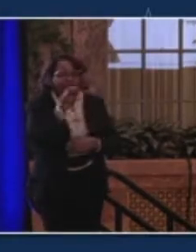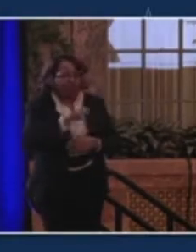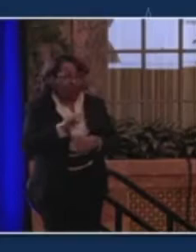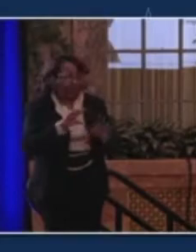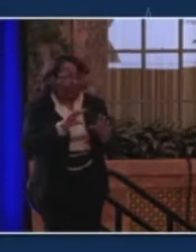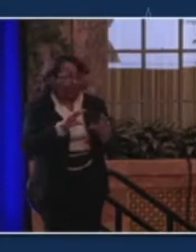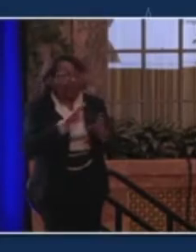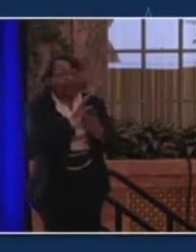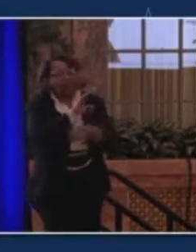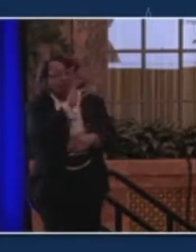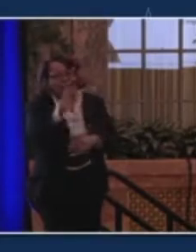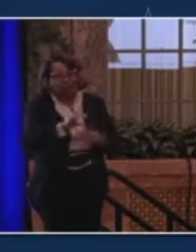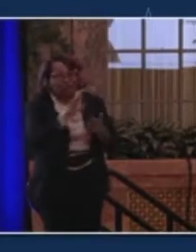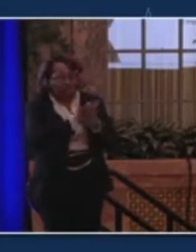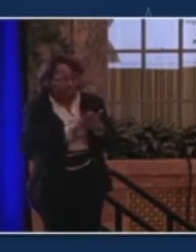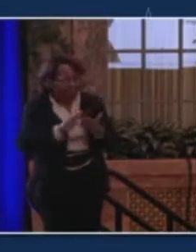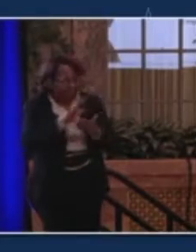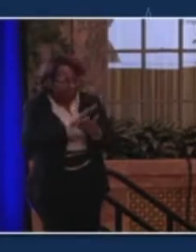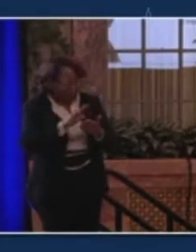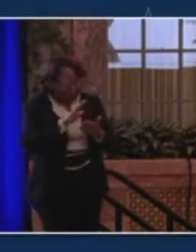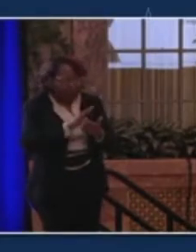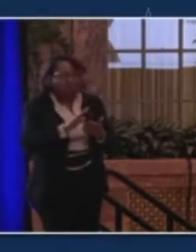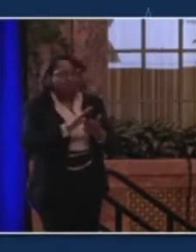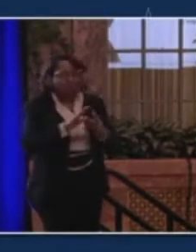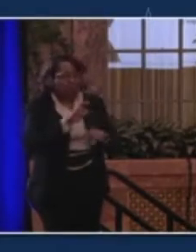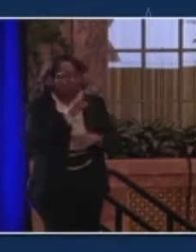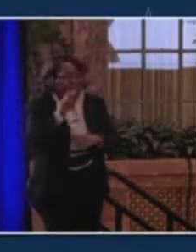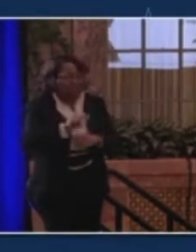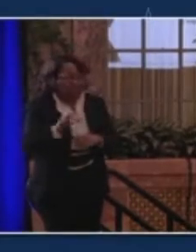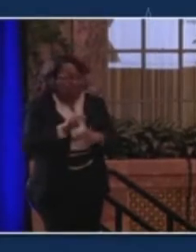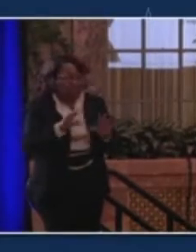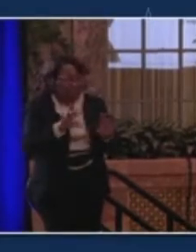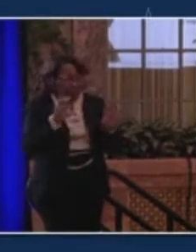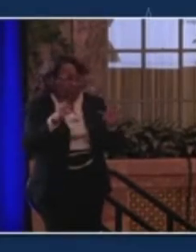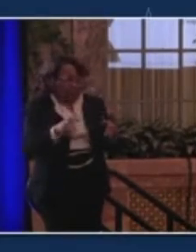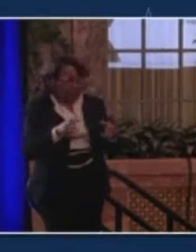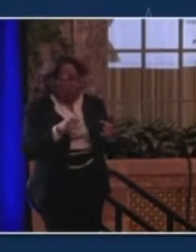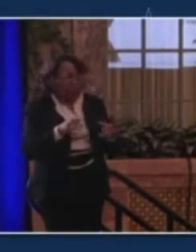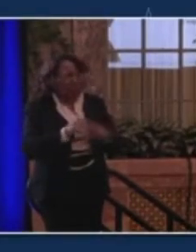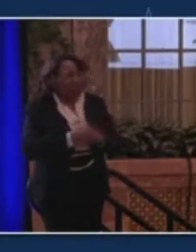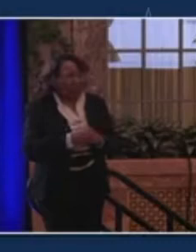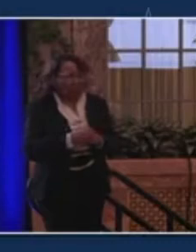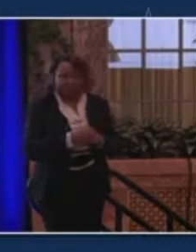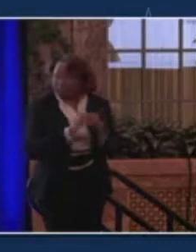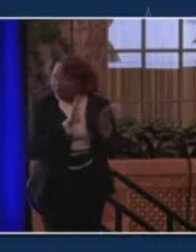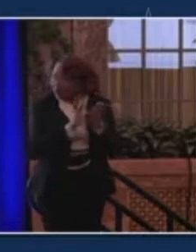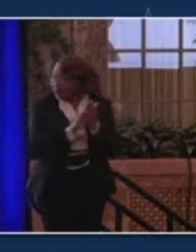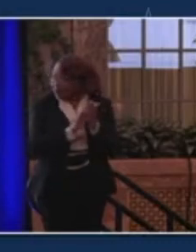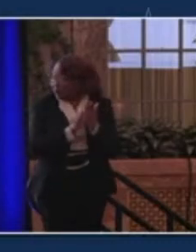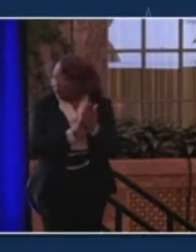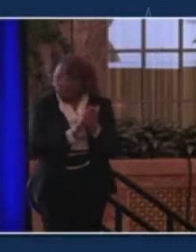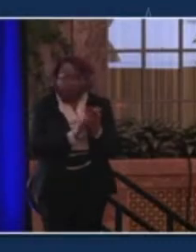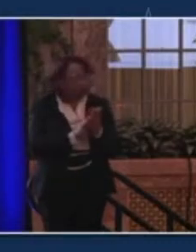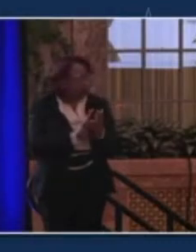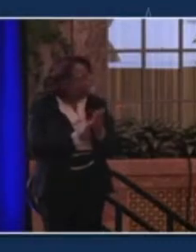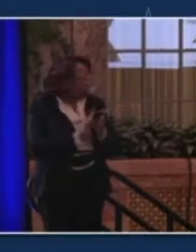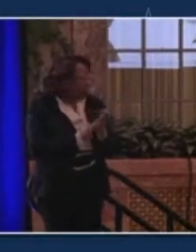Chicago College of Performing Arts Jazz Quartet. Make some noise. It's about